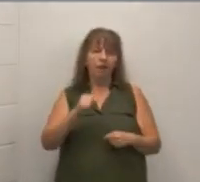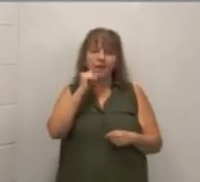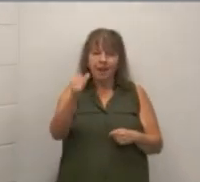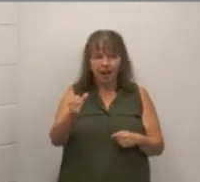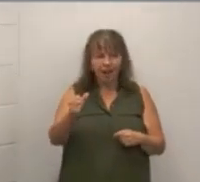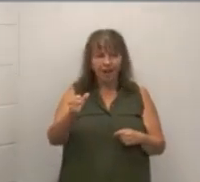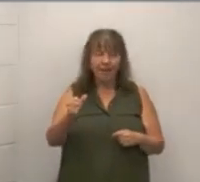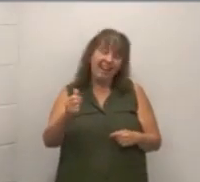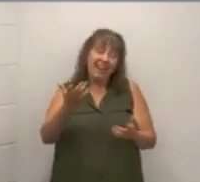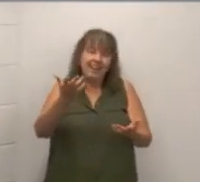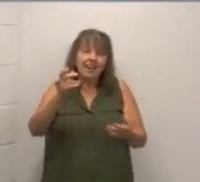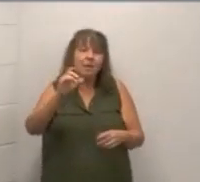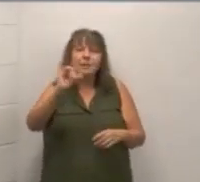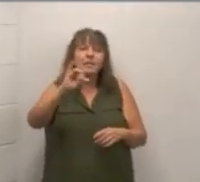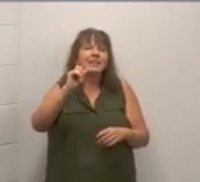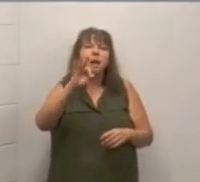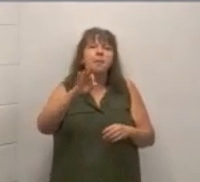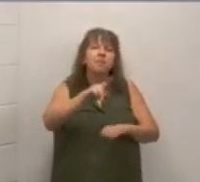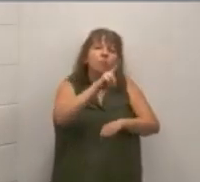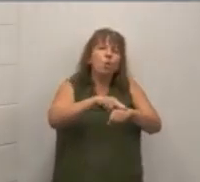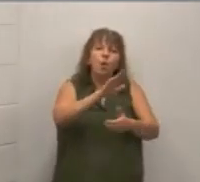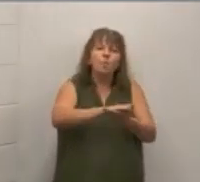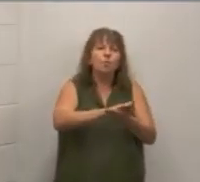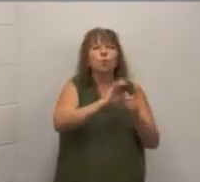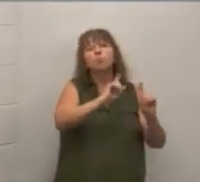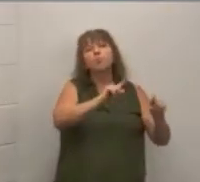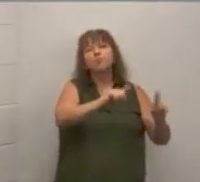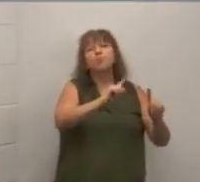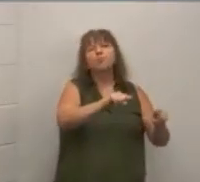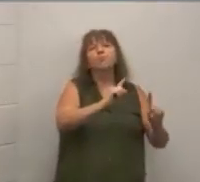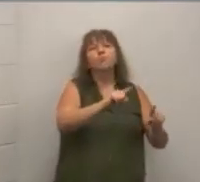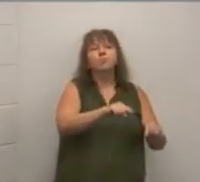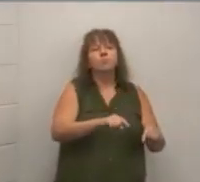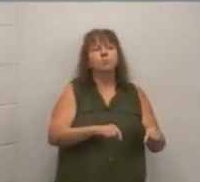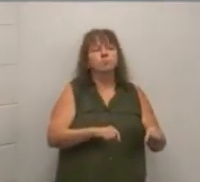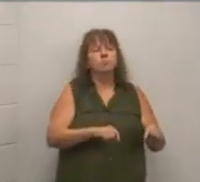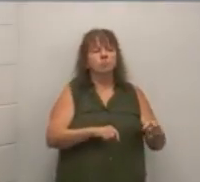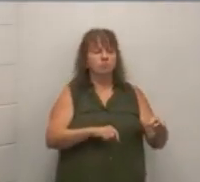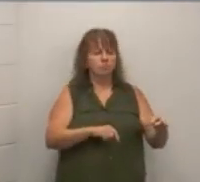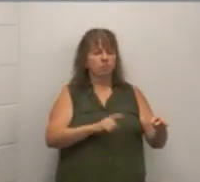if remote, if students keep sending in similar answers as one another.